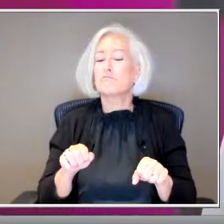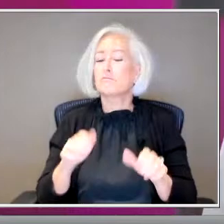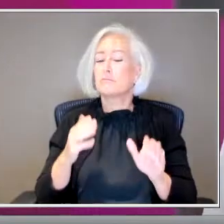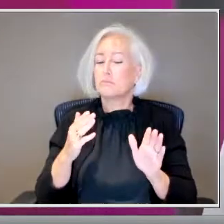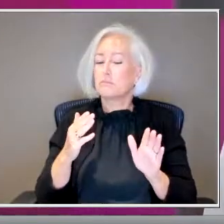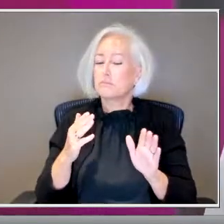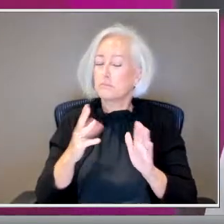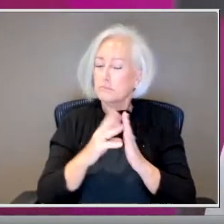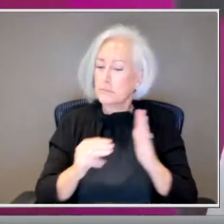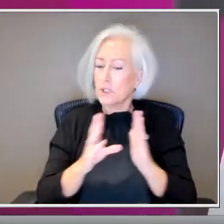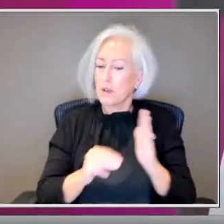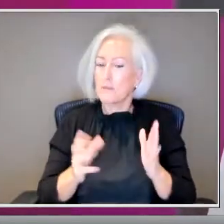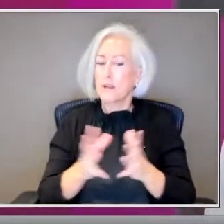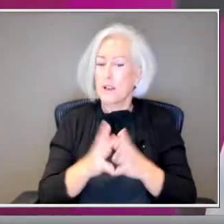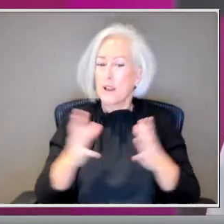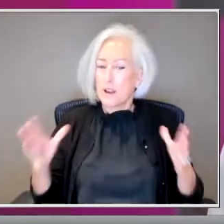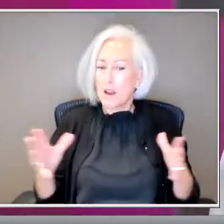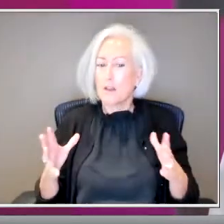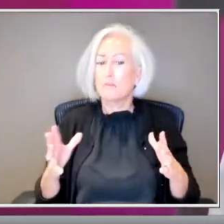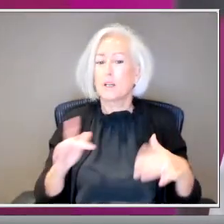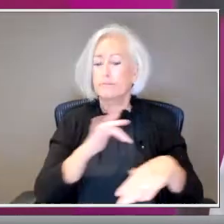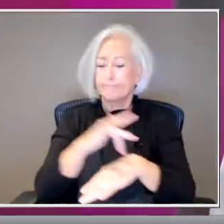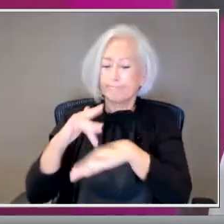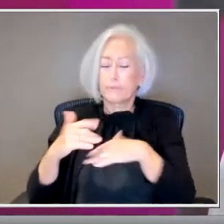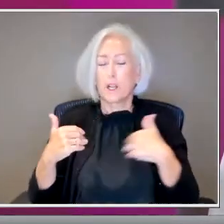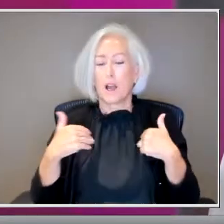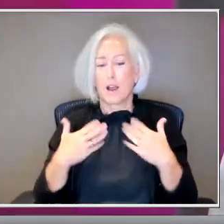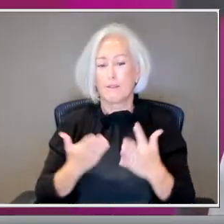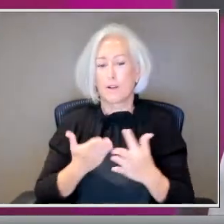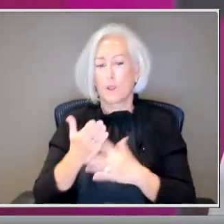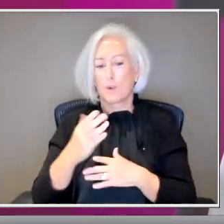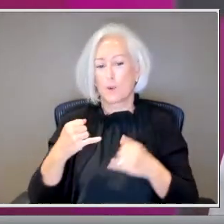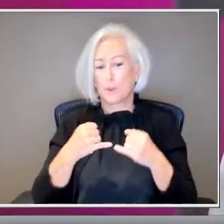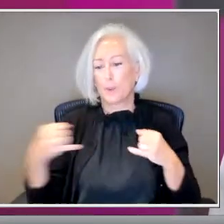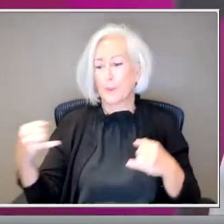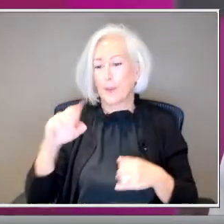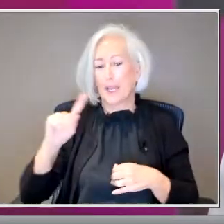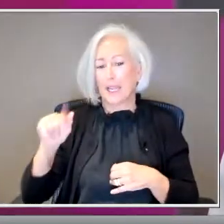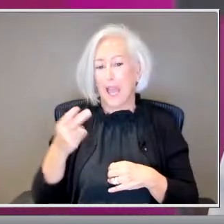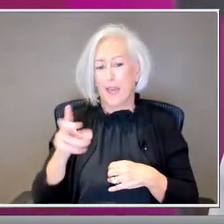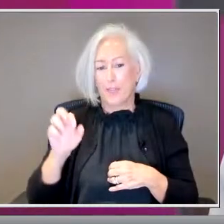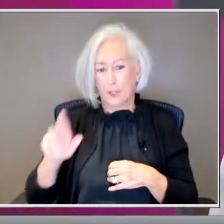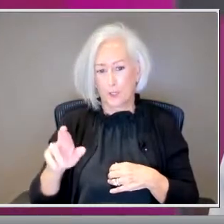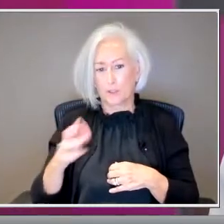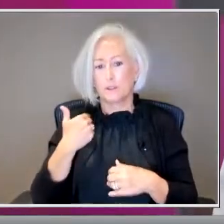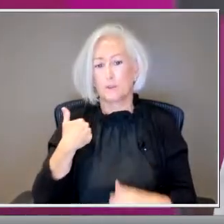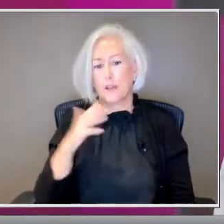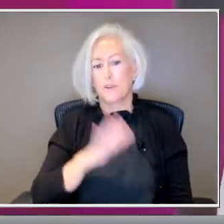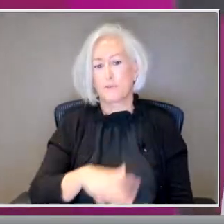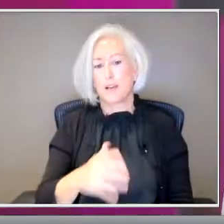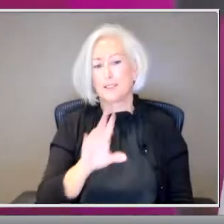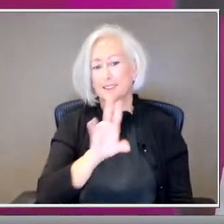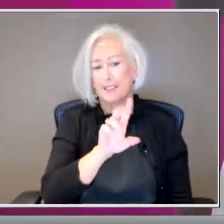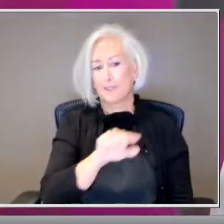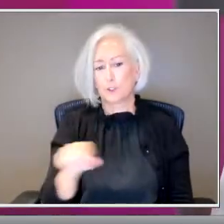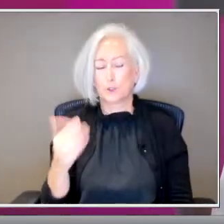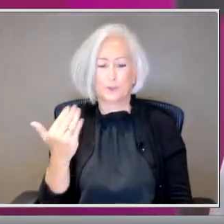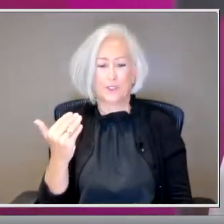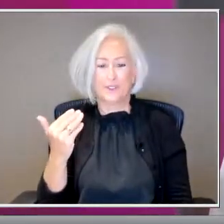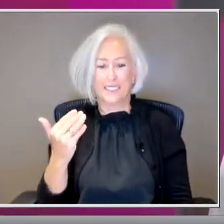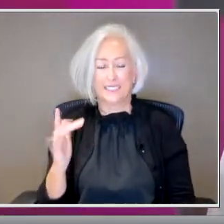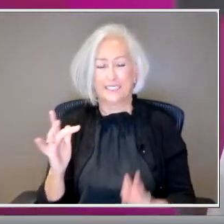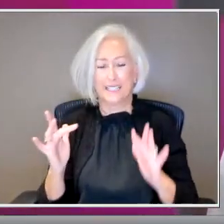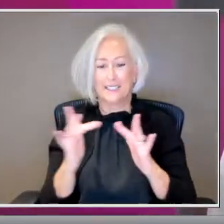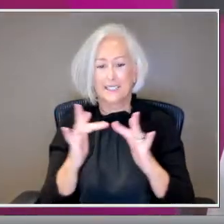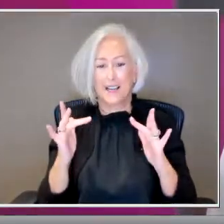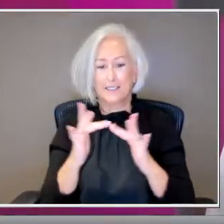it typically has somewhere between 7 to 15 grams of contact force, which is kind of just the right amount. So it